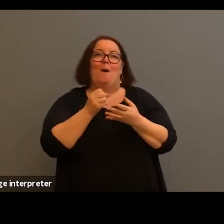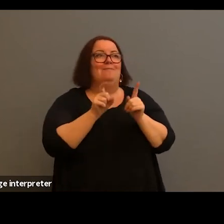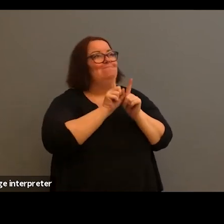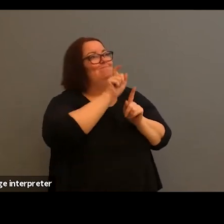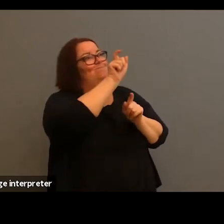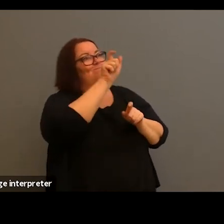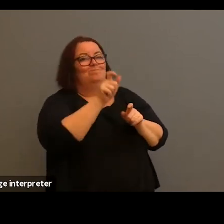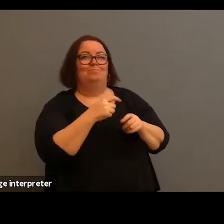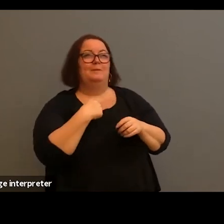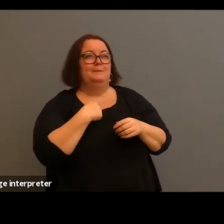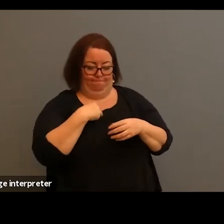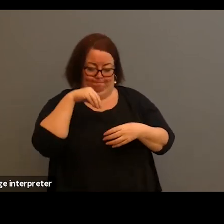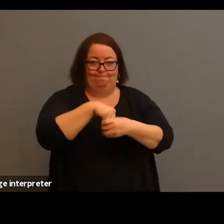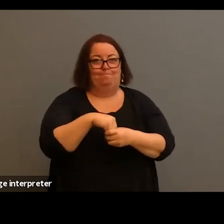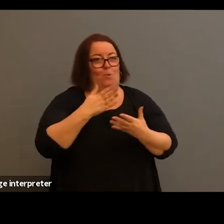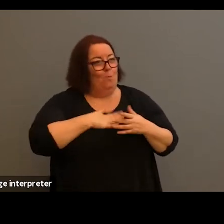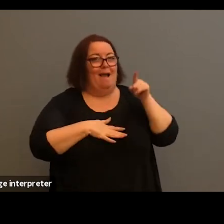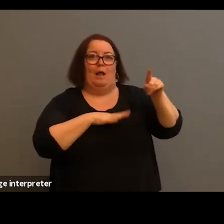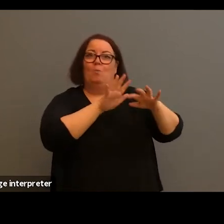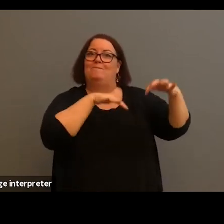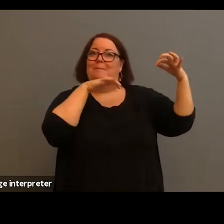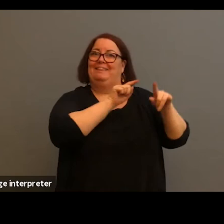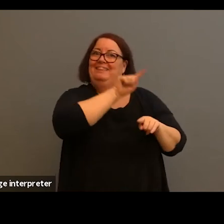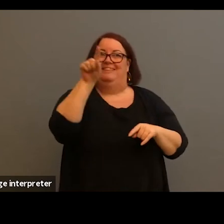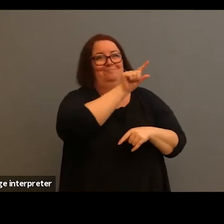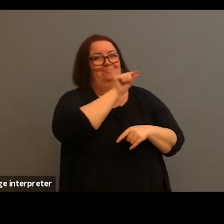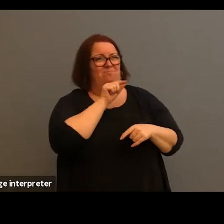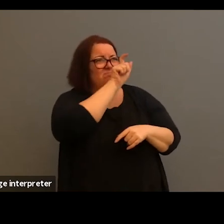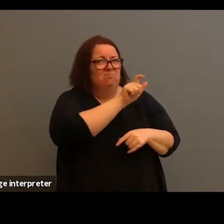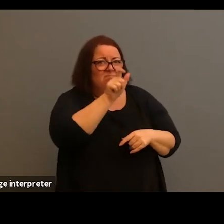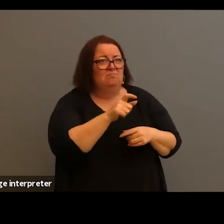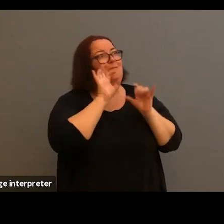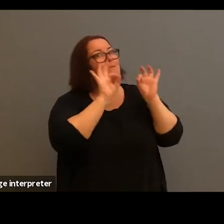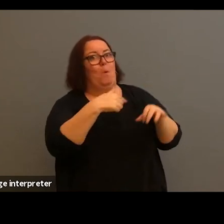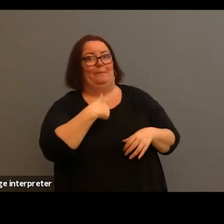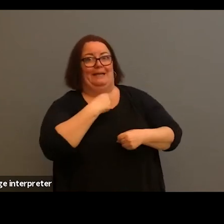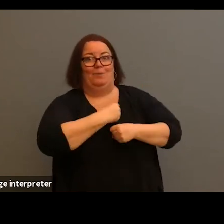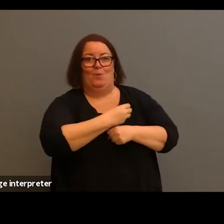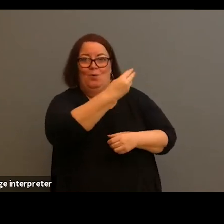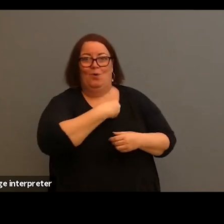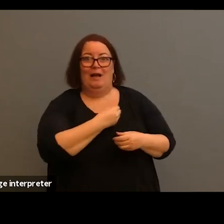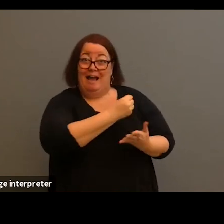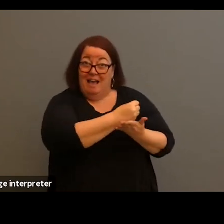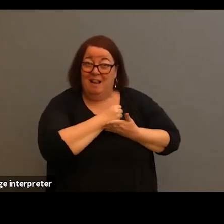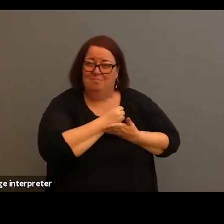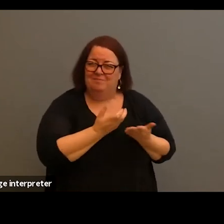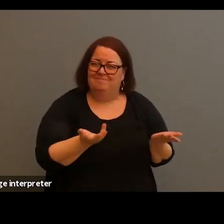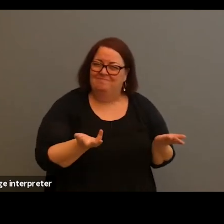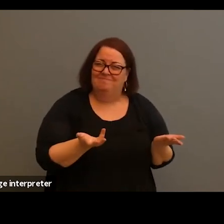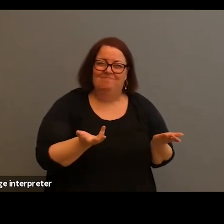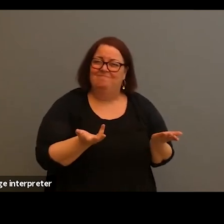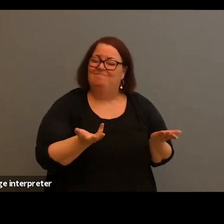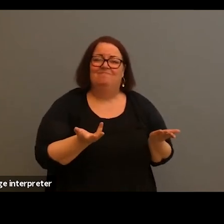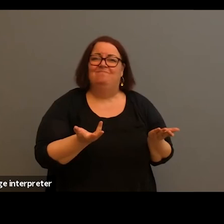democratic processes. I see that those issues are very relevant for the SDGs, and I see